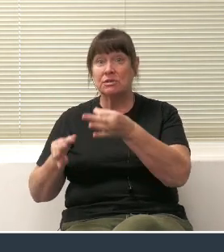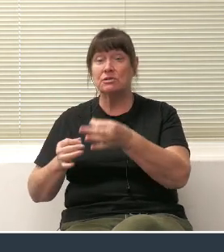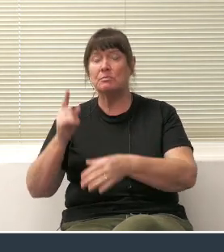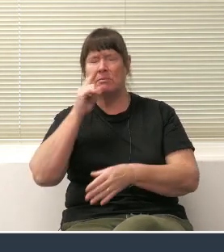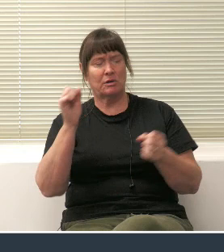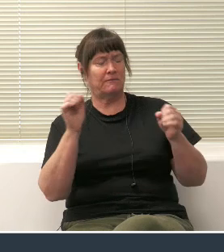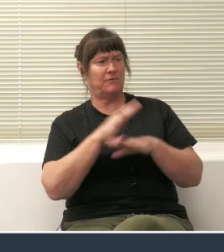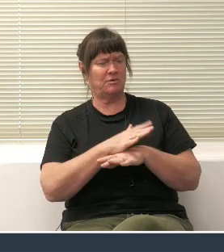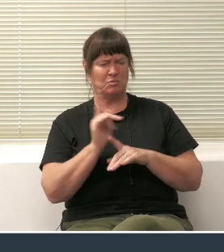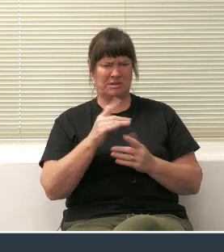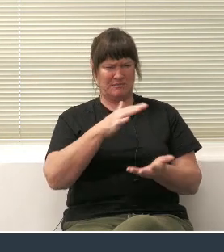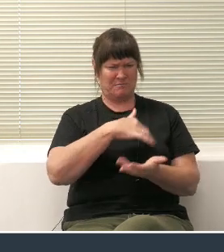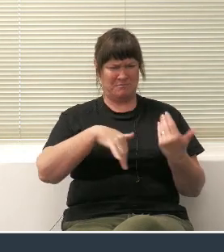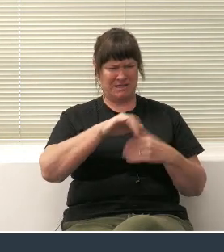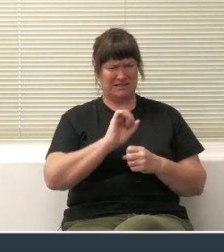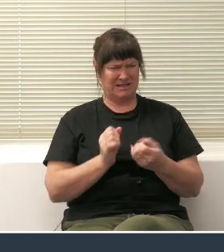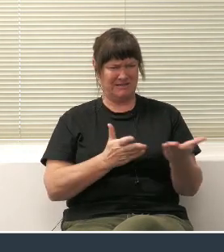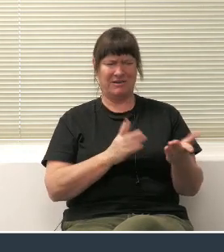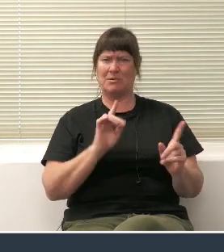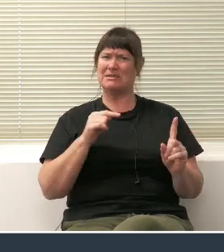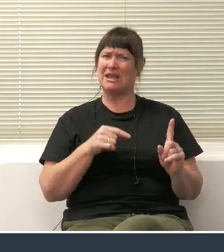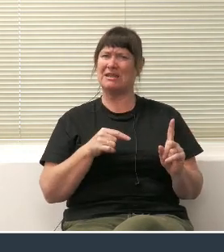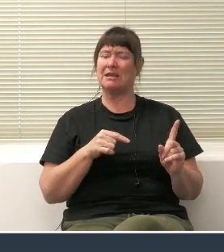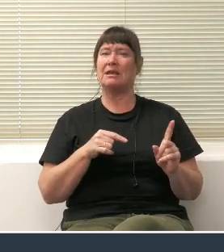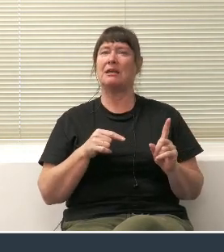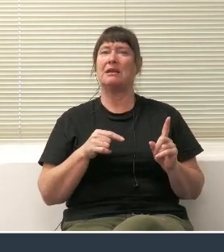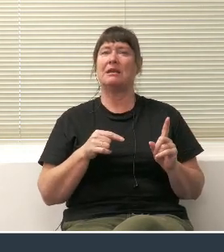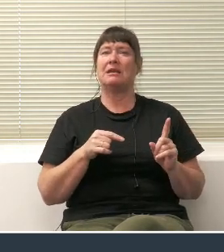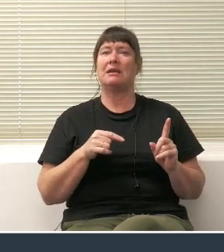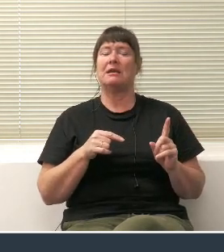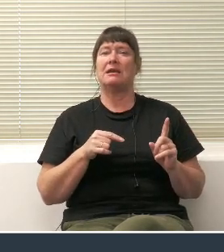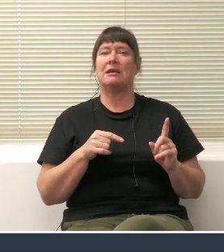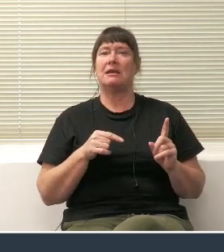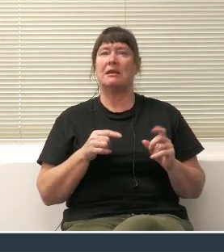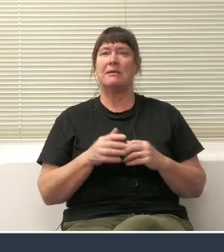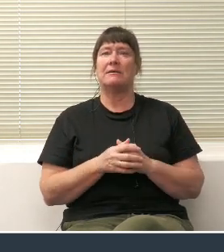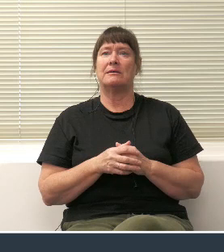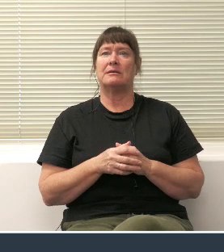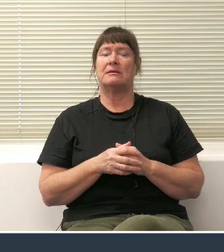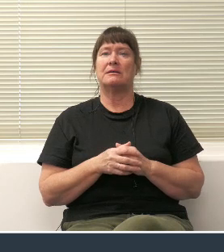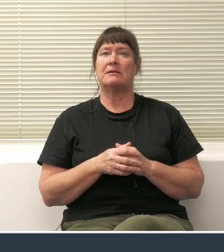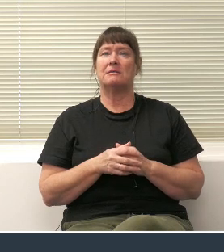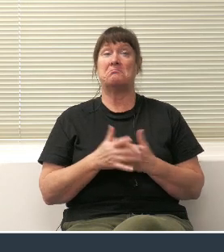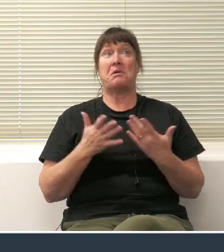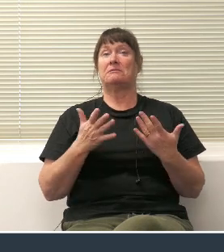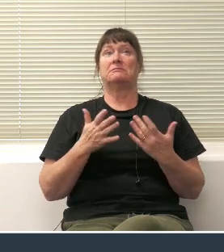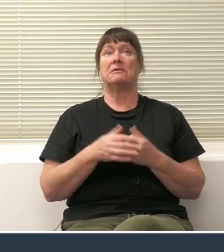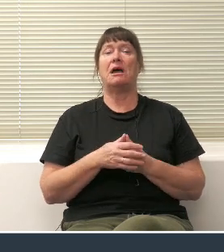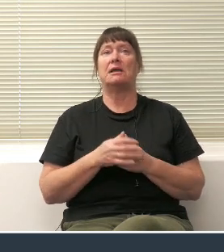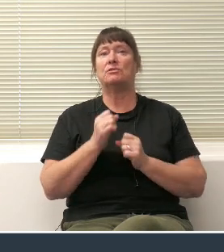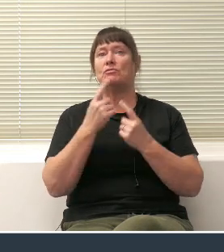were quite confused what the mixed delivery side of it all meant. But I really didn't have any thoughts that it meant that